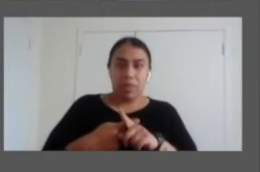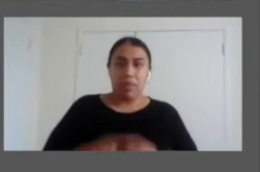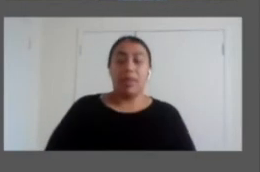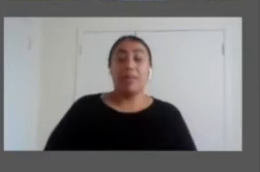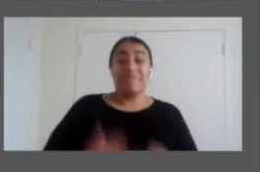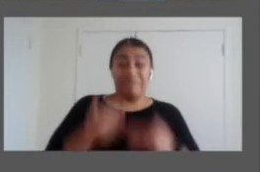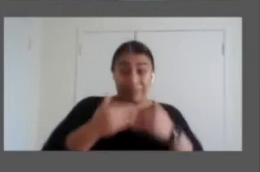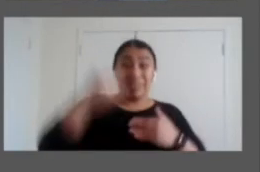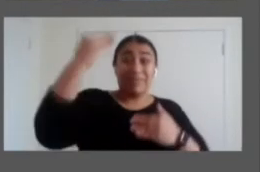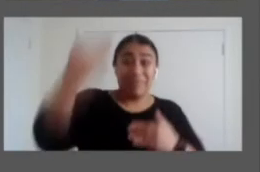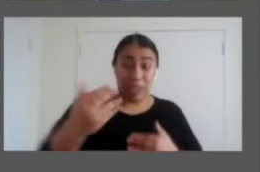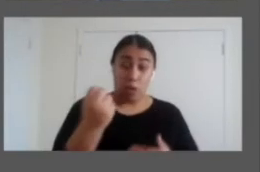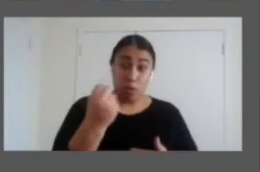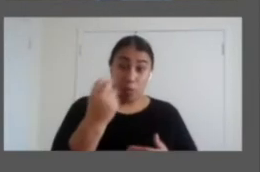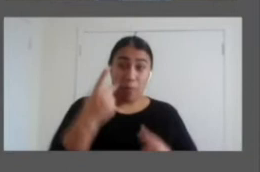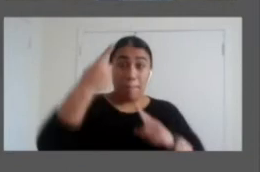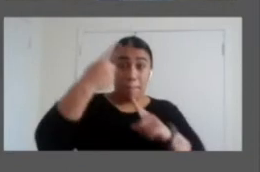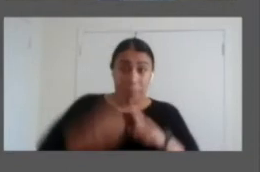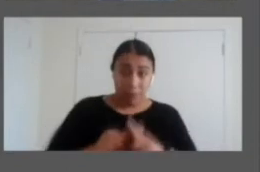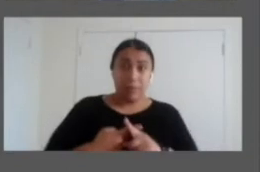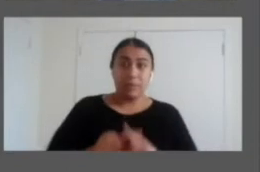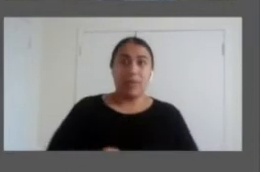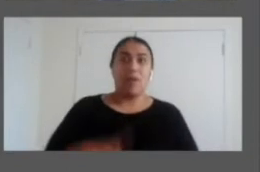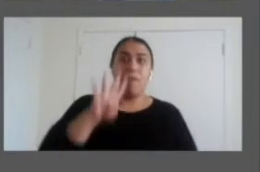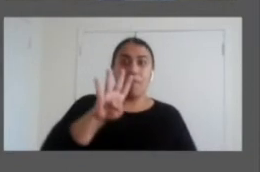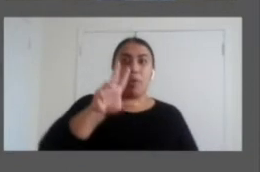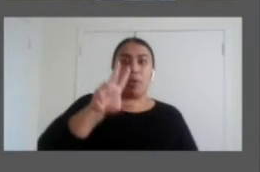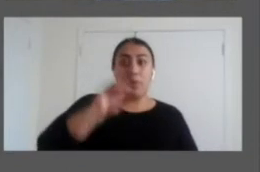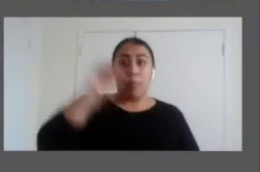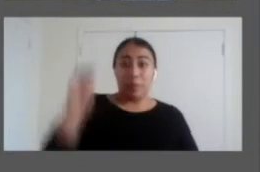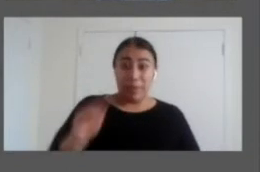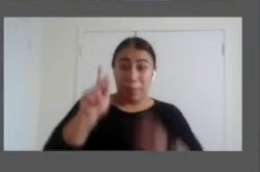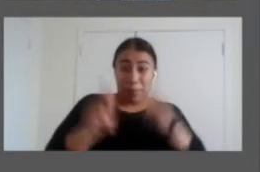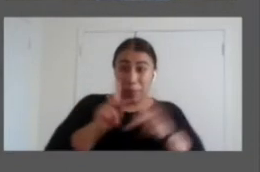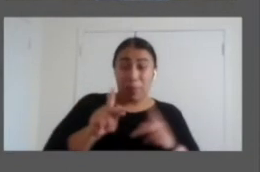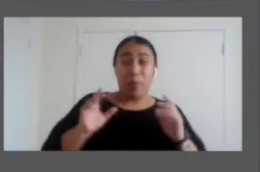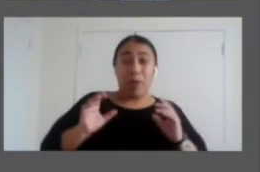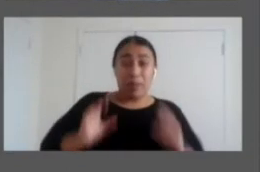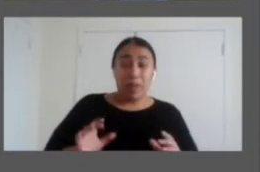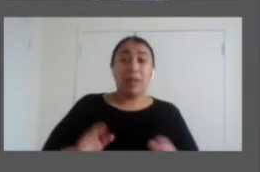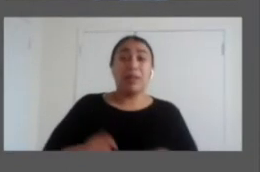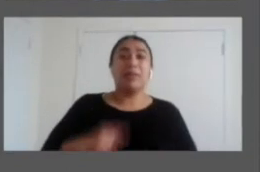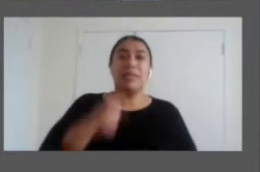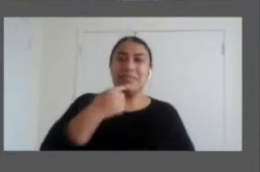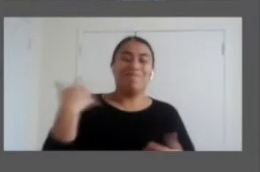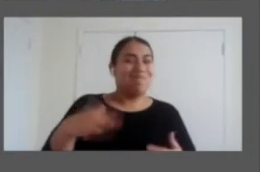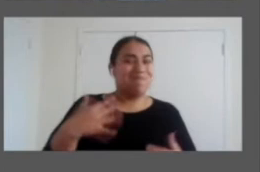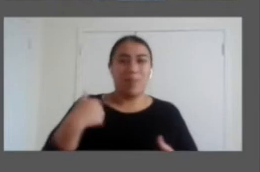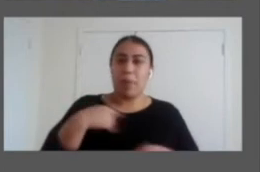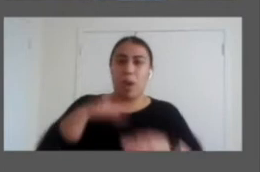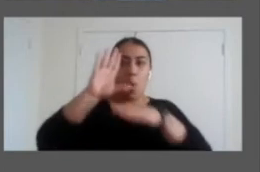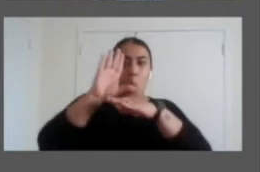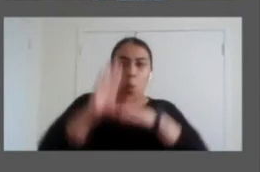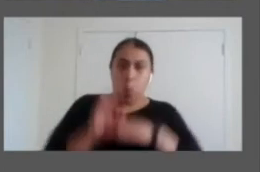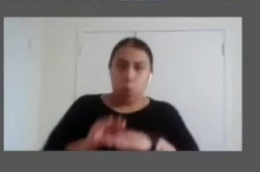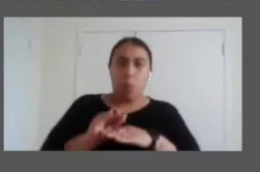pain interference with daily activities and a 37% reduction in pain severity. The best part is that patients reported